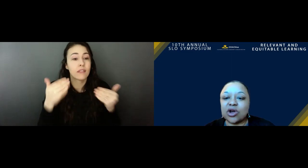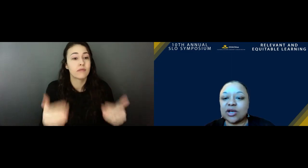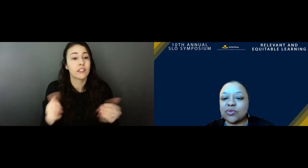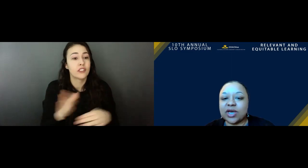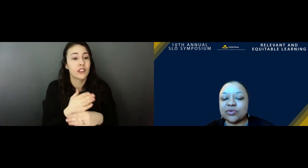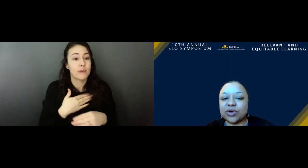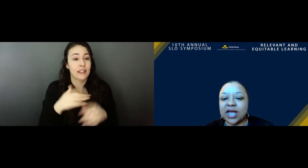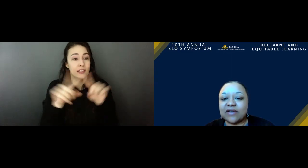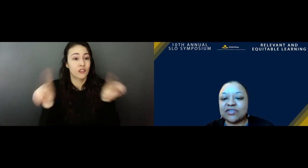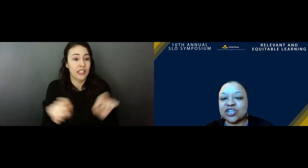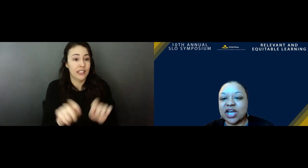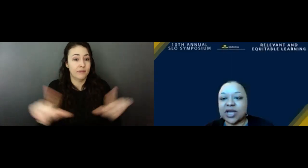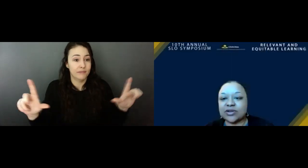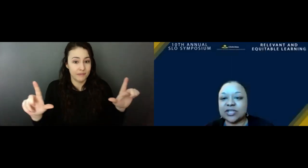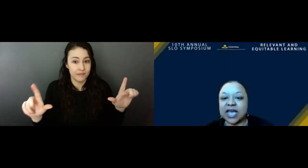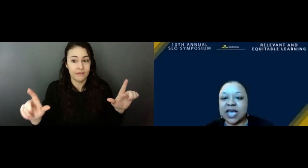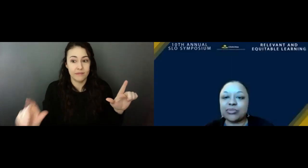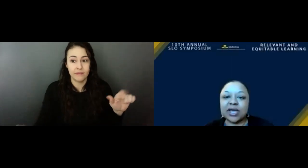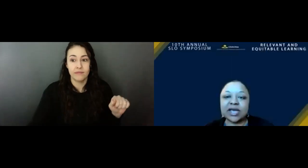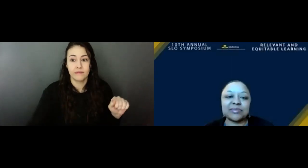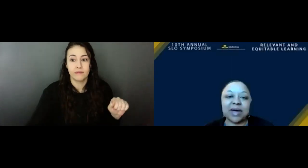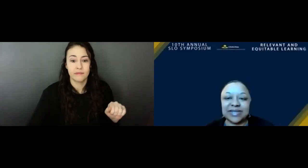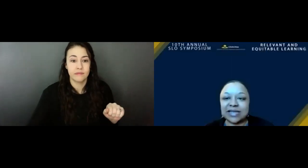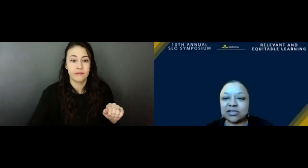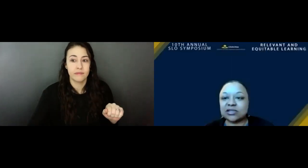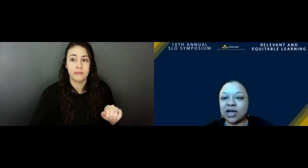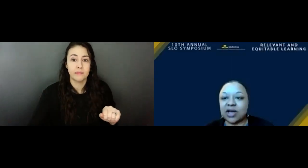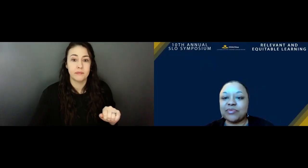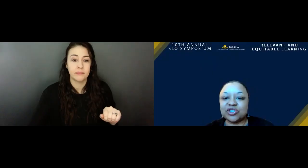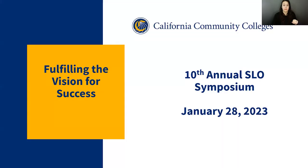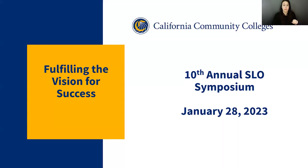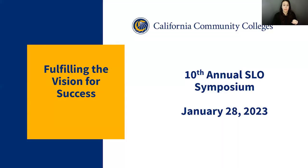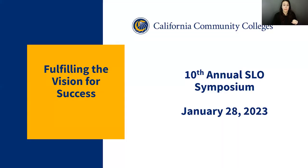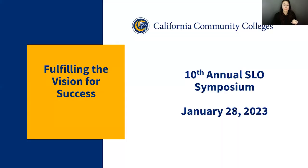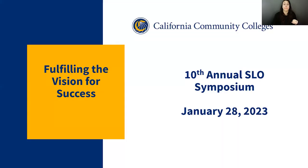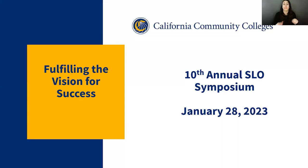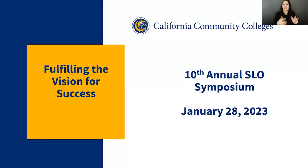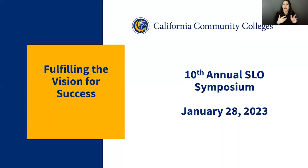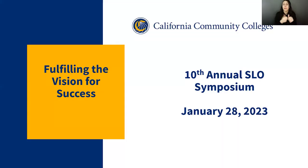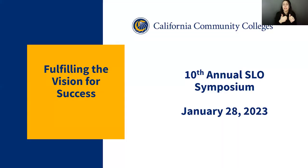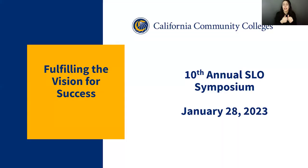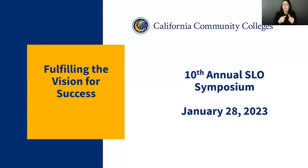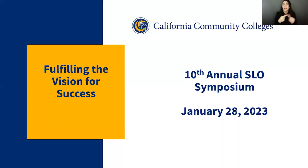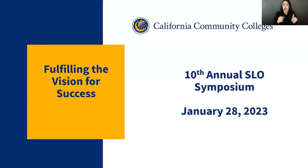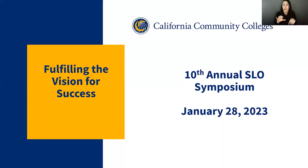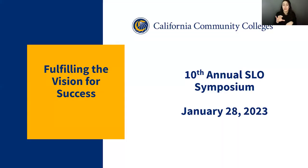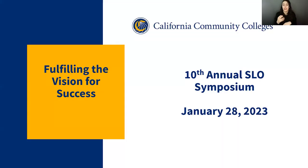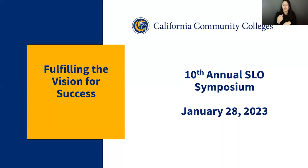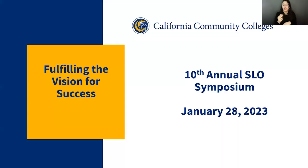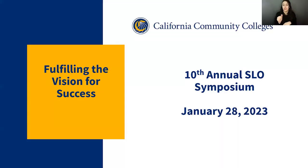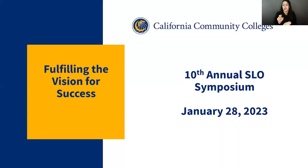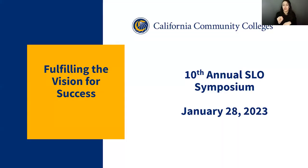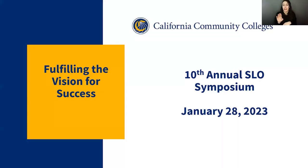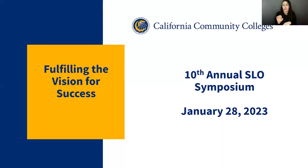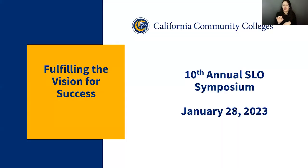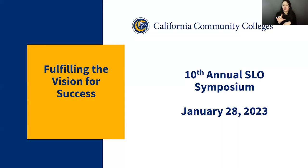get started with what I have to share here today, bringing some updates from the Chancellor's office, talking about the